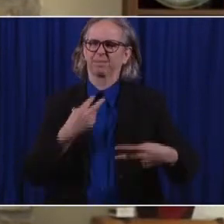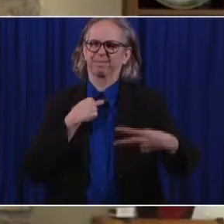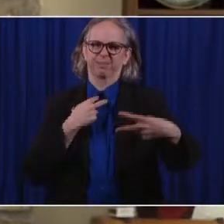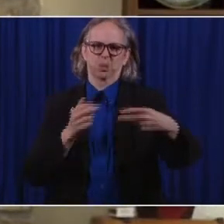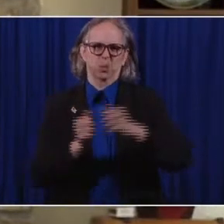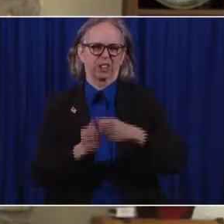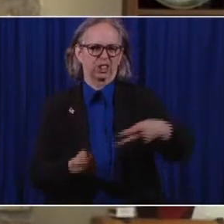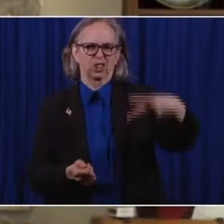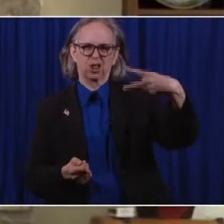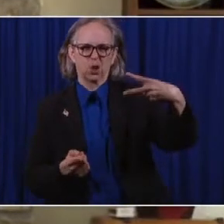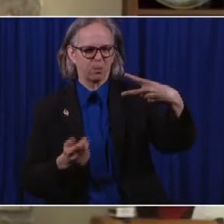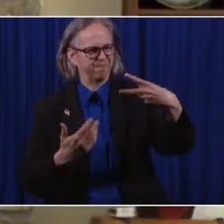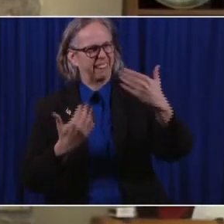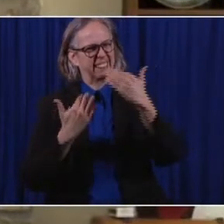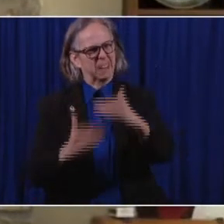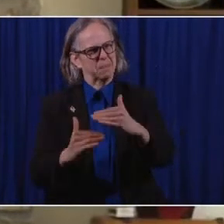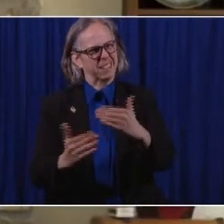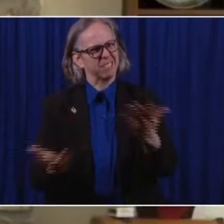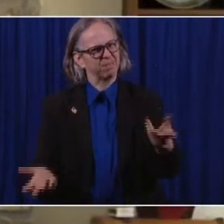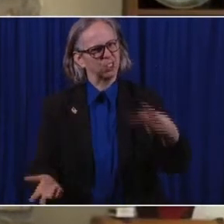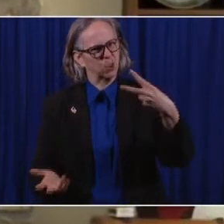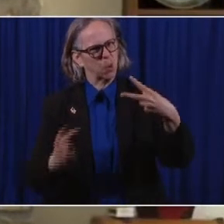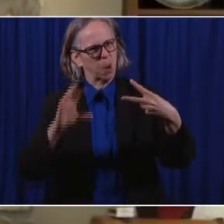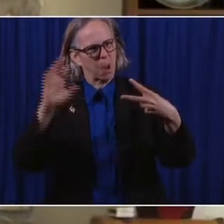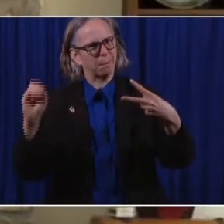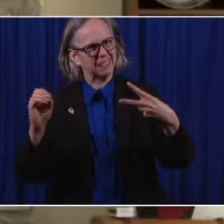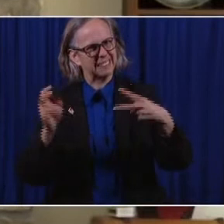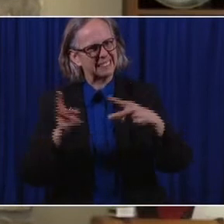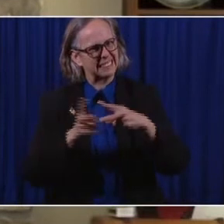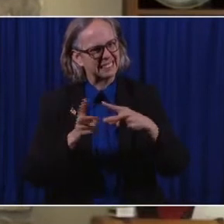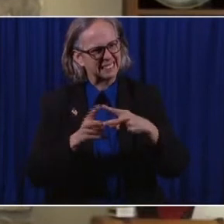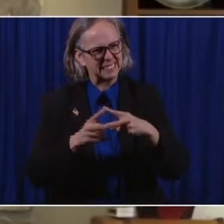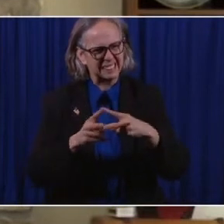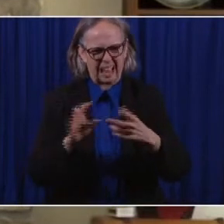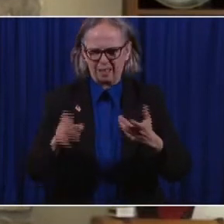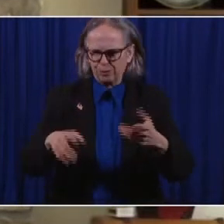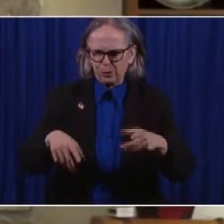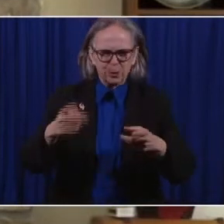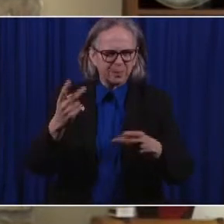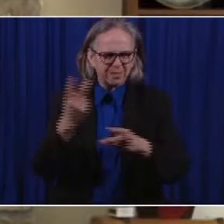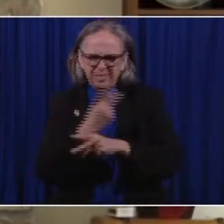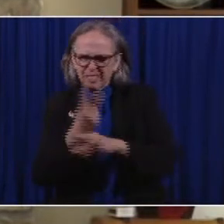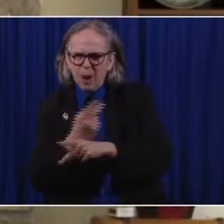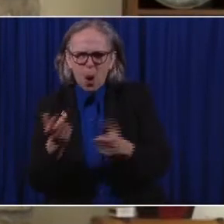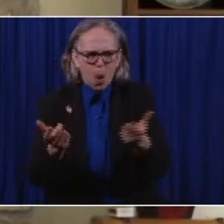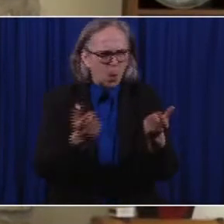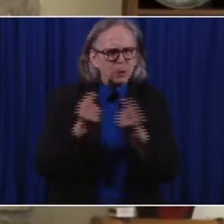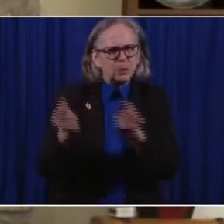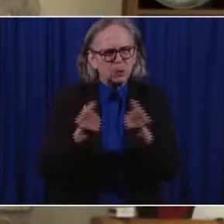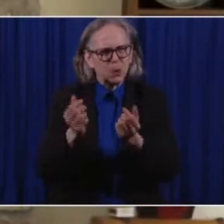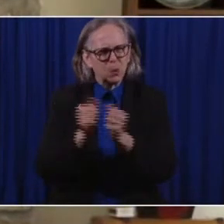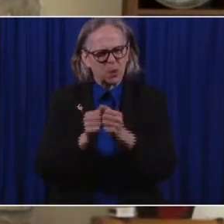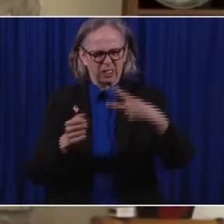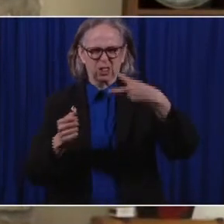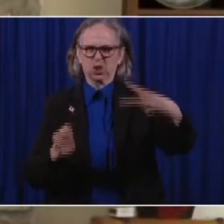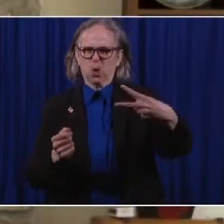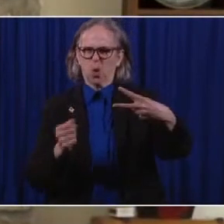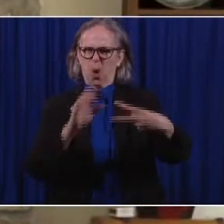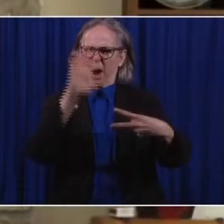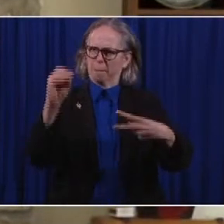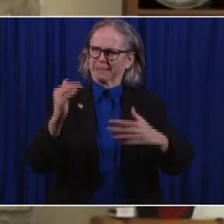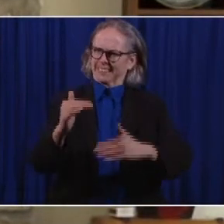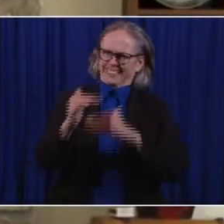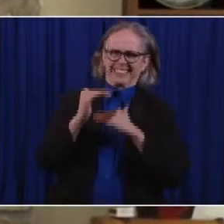states, we have to deal with this scarcity. Our goals. I know we get a lot of questions. I get questions all the